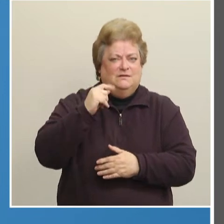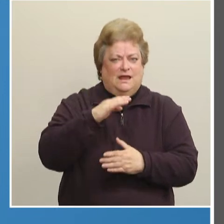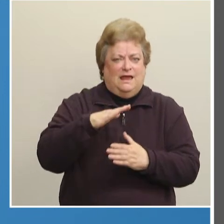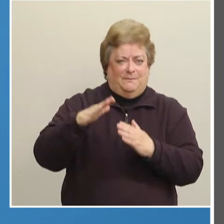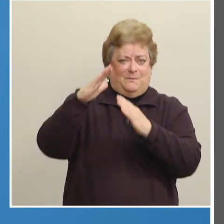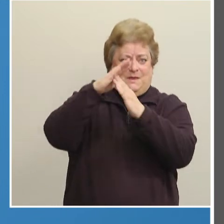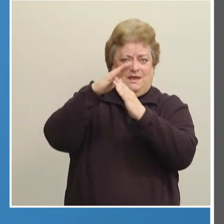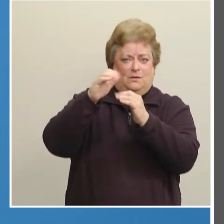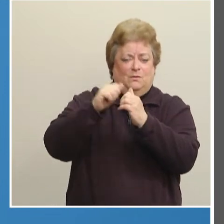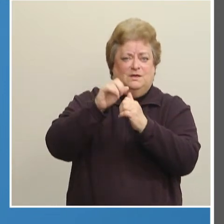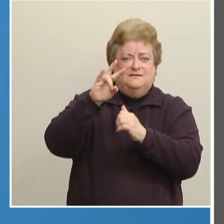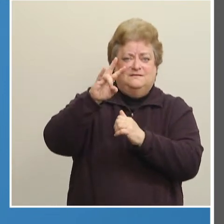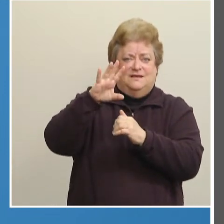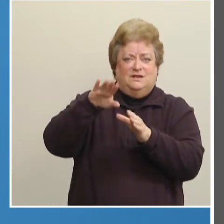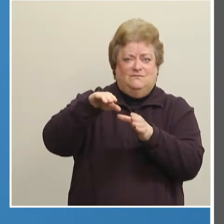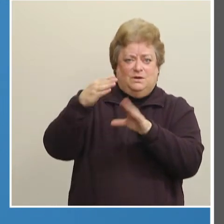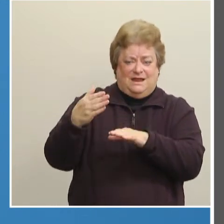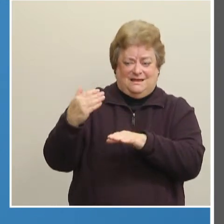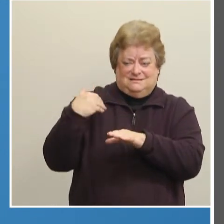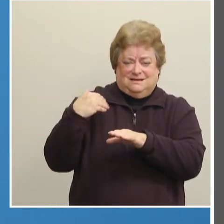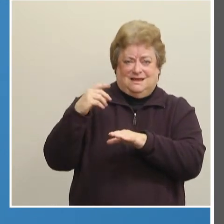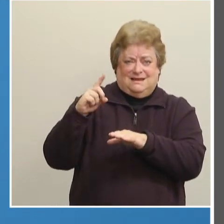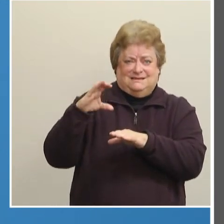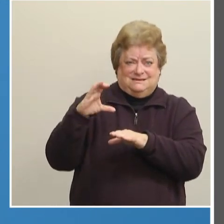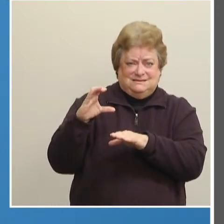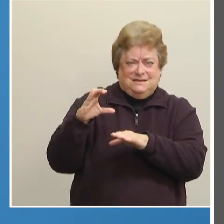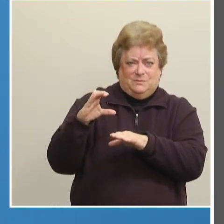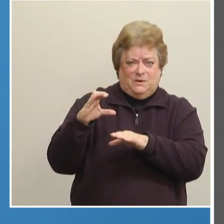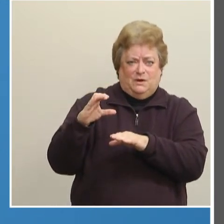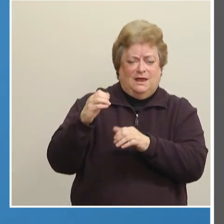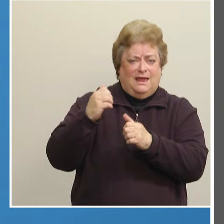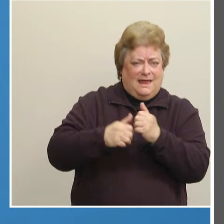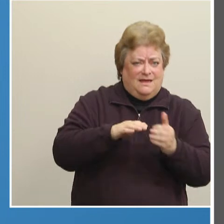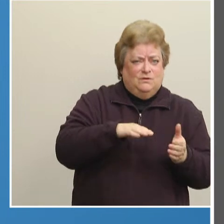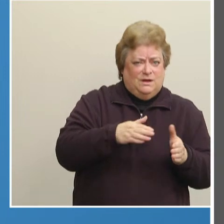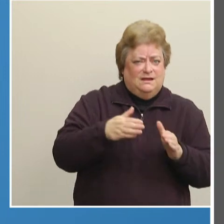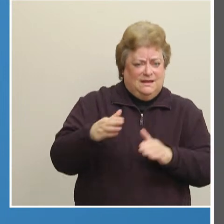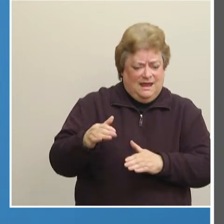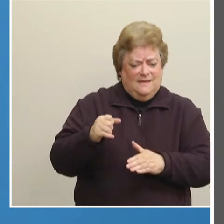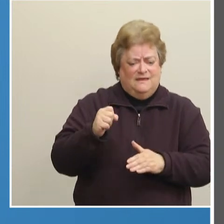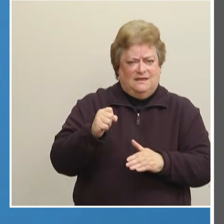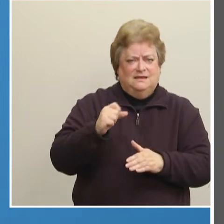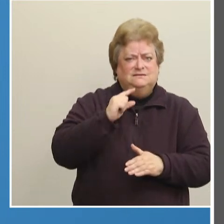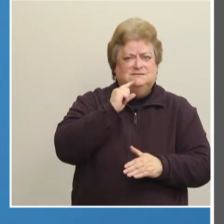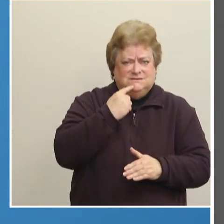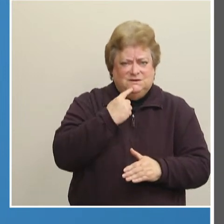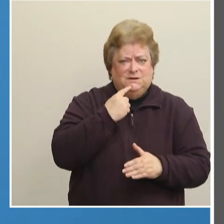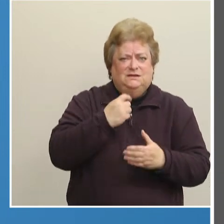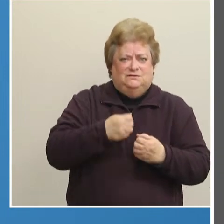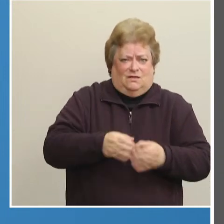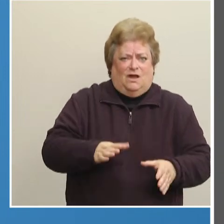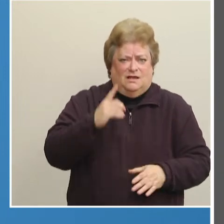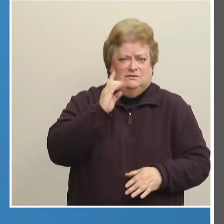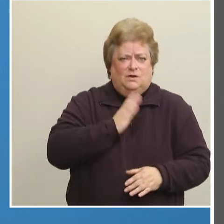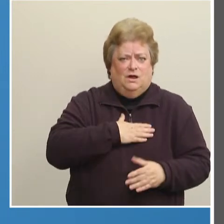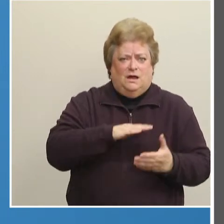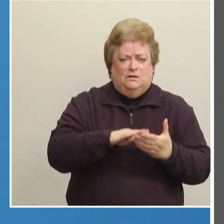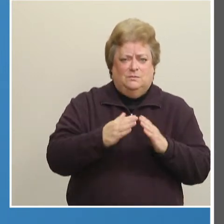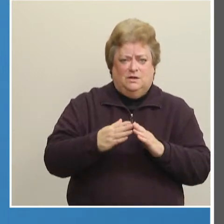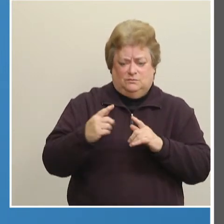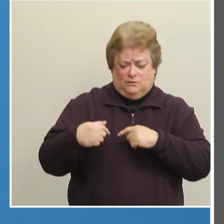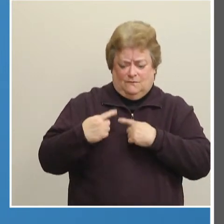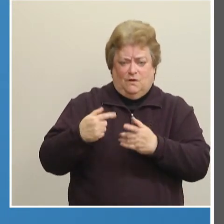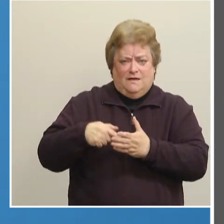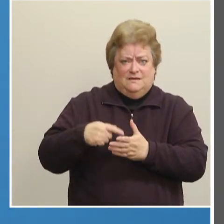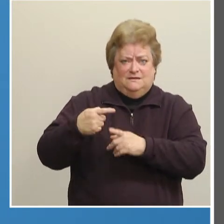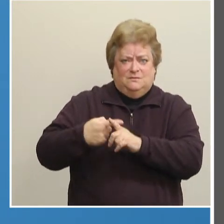with 74 deaths in December. Well, every death is a deep loss for our community. So far this month, the number